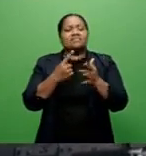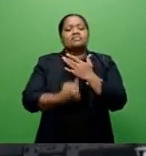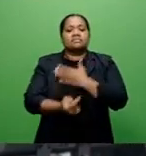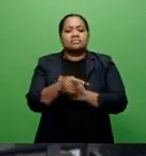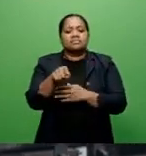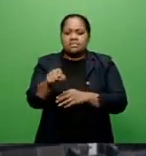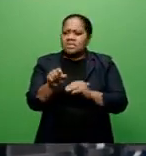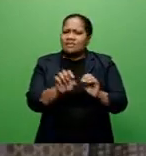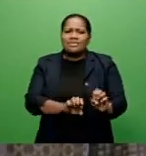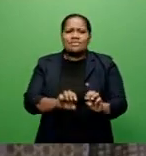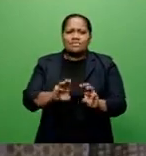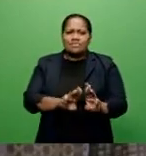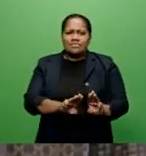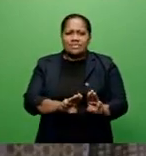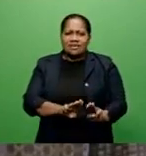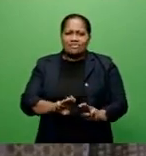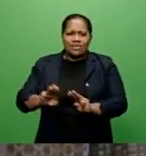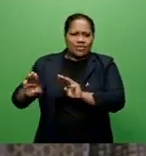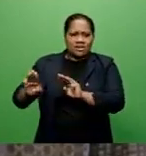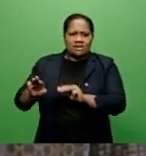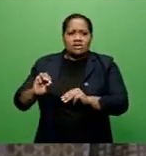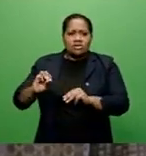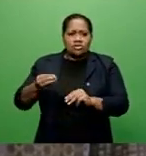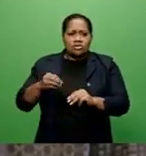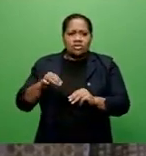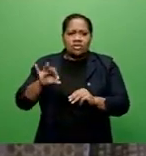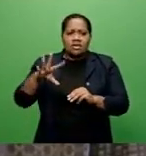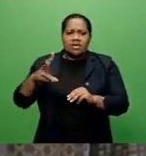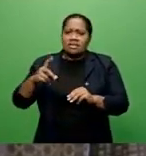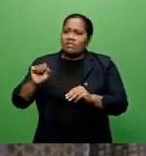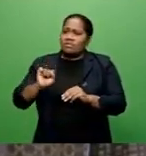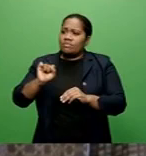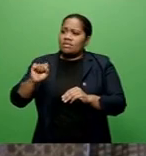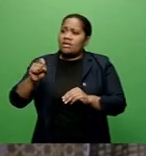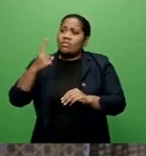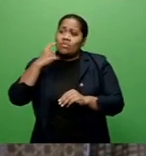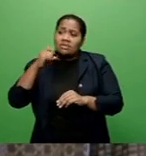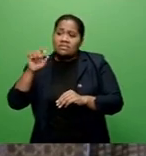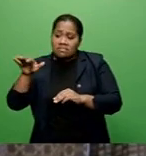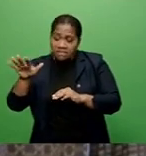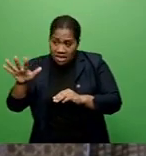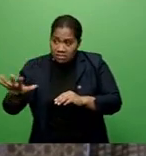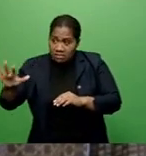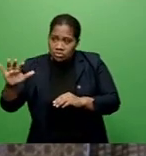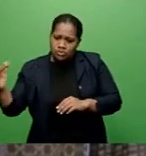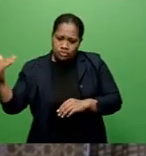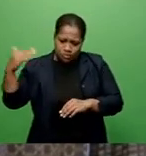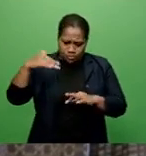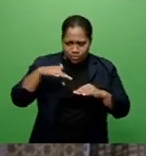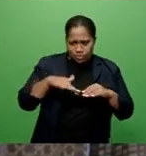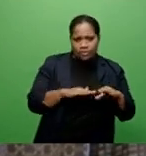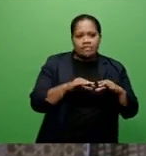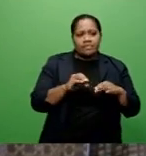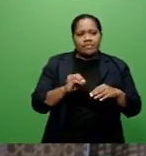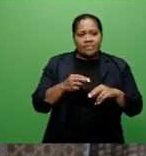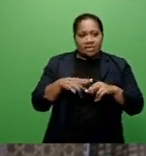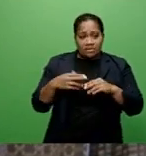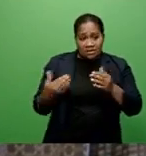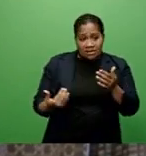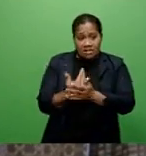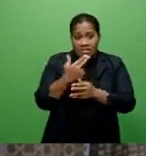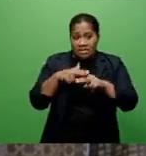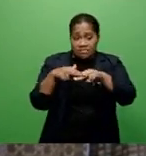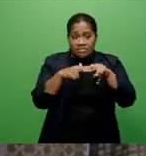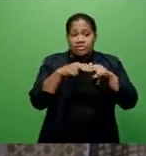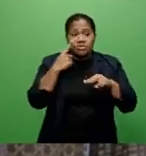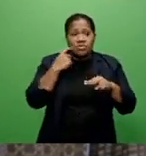from other waters to our waters. And if our fish is being basically caught before it enters Fiji waters, then we